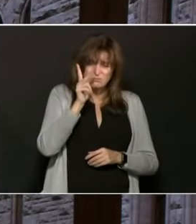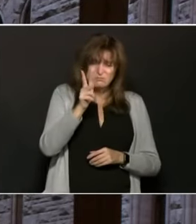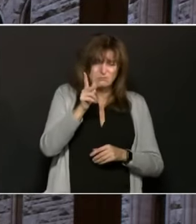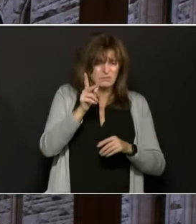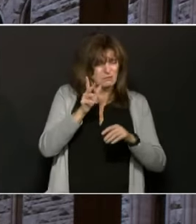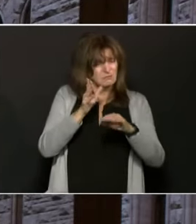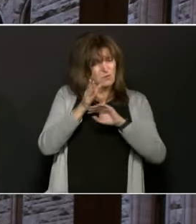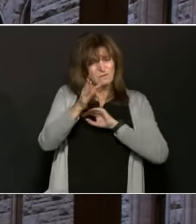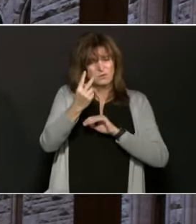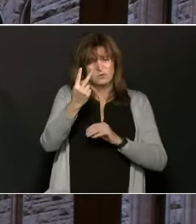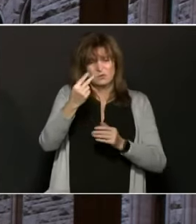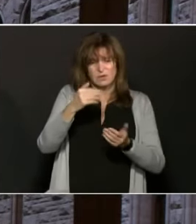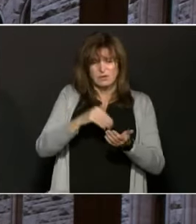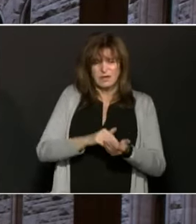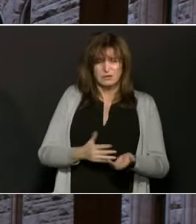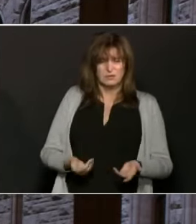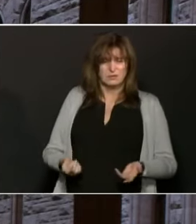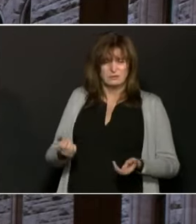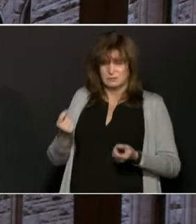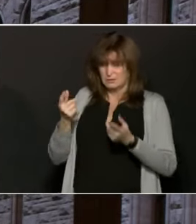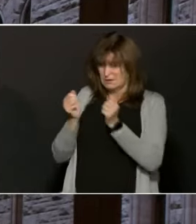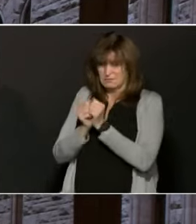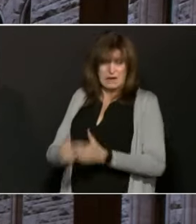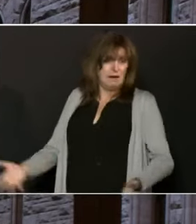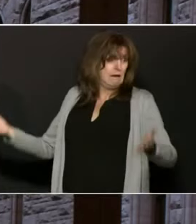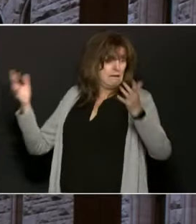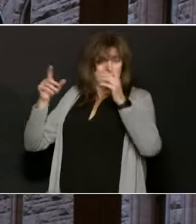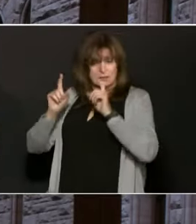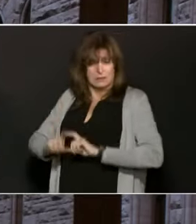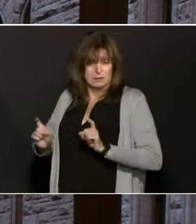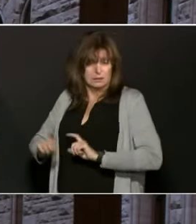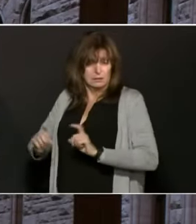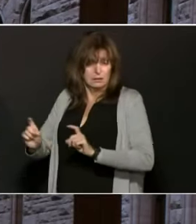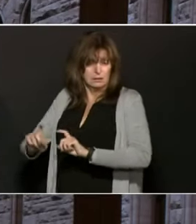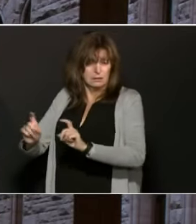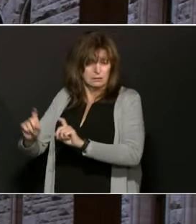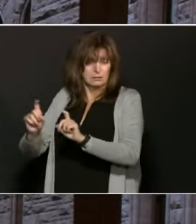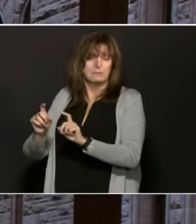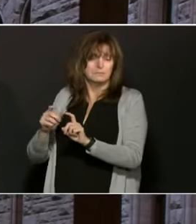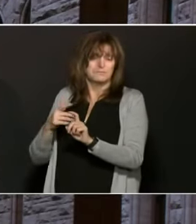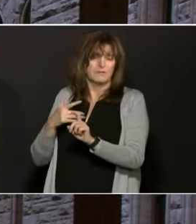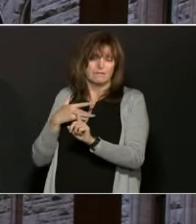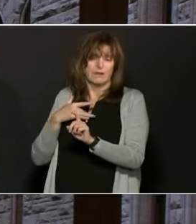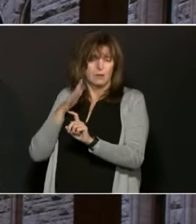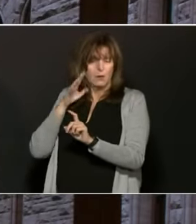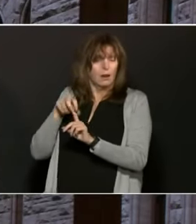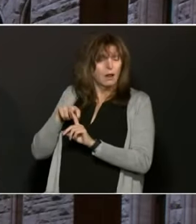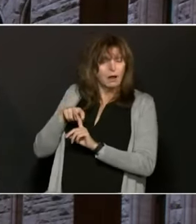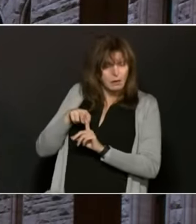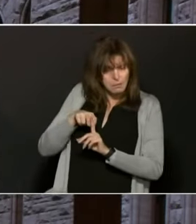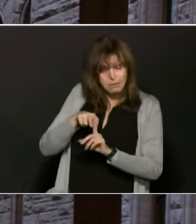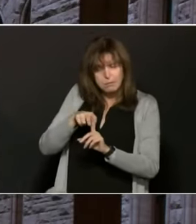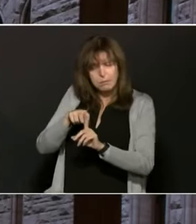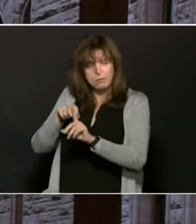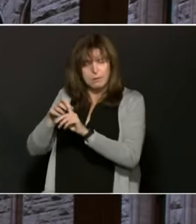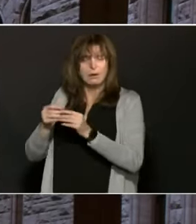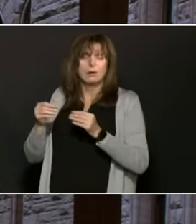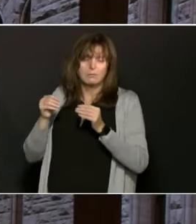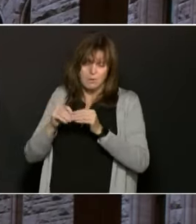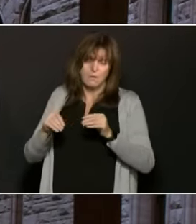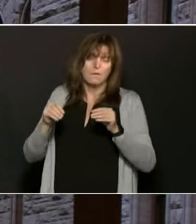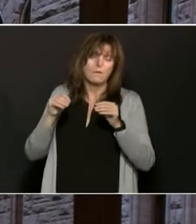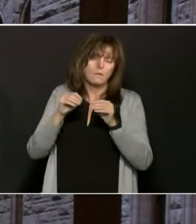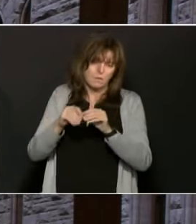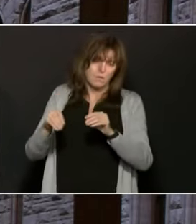forward, and with some aspects of other testing methods, we'll probably get increase in that as we move forward into the